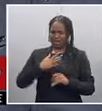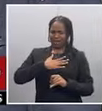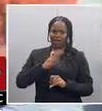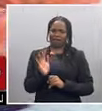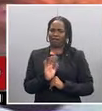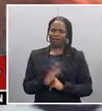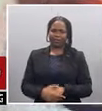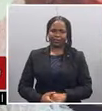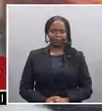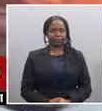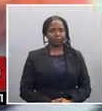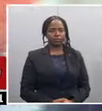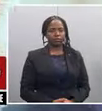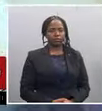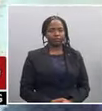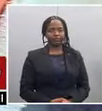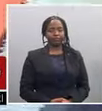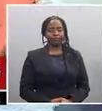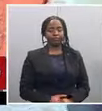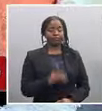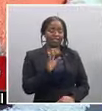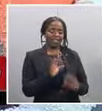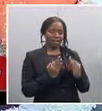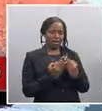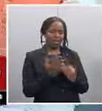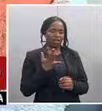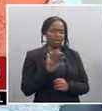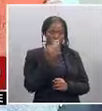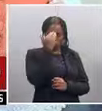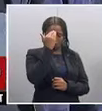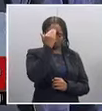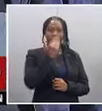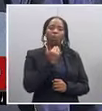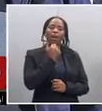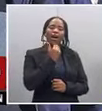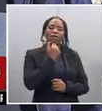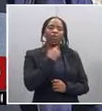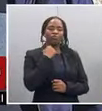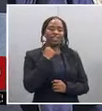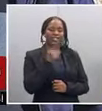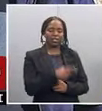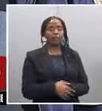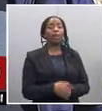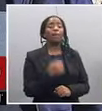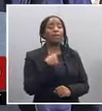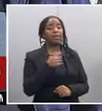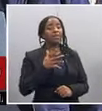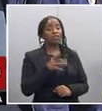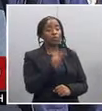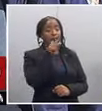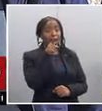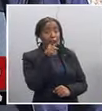But the family wants justice. The ngifuna mina kuthiwe nanga umuntu owenza ukuthi nanga